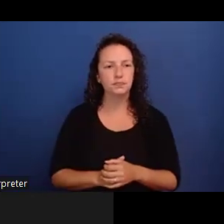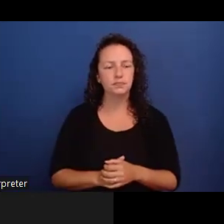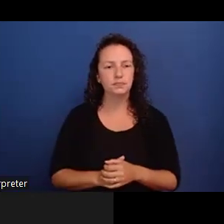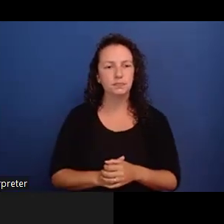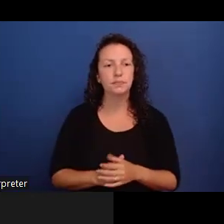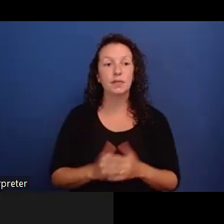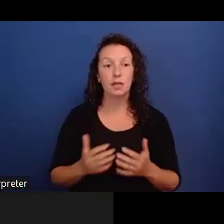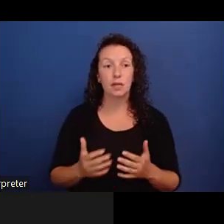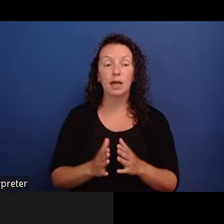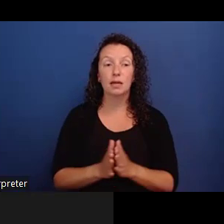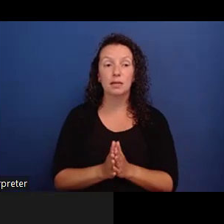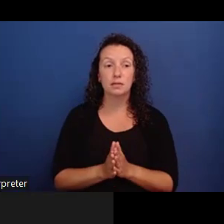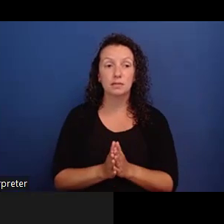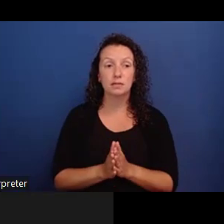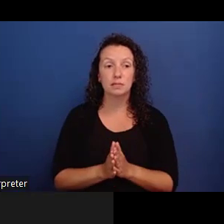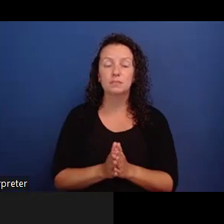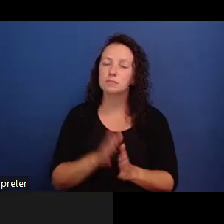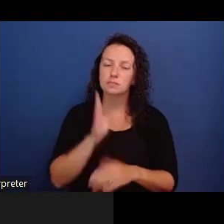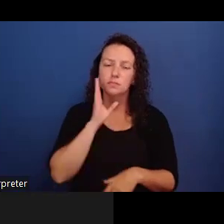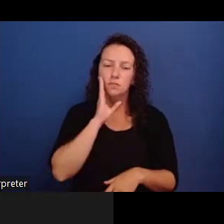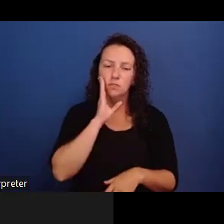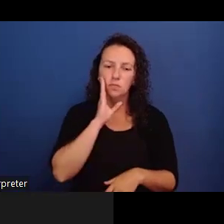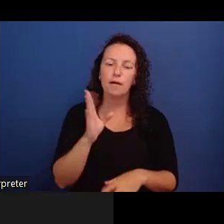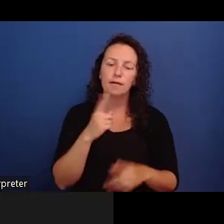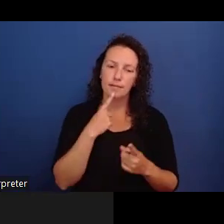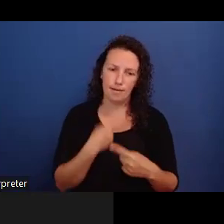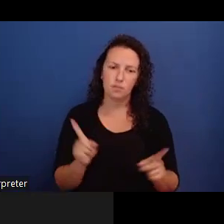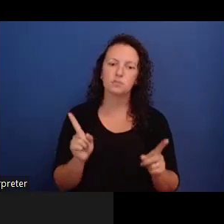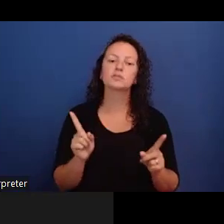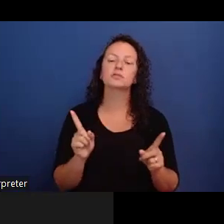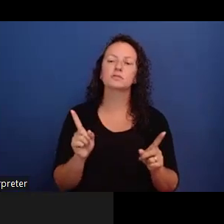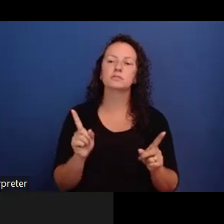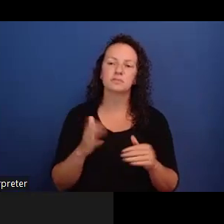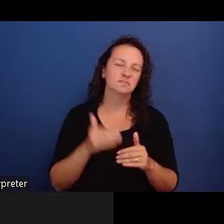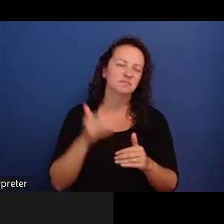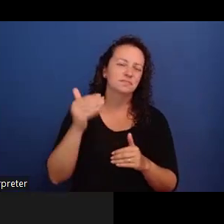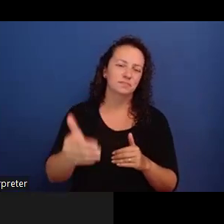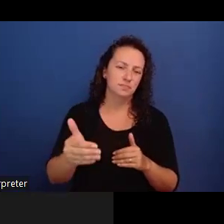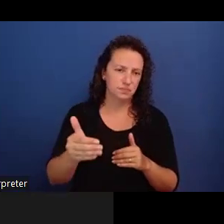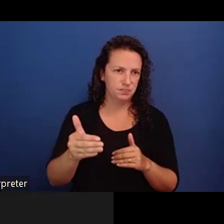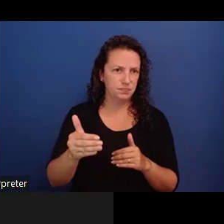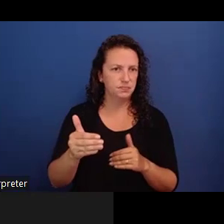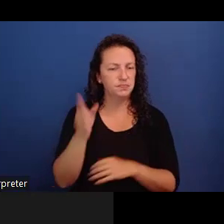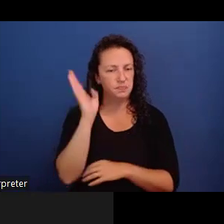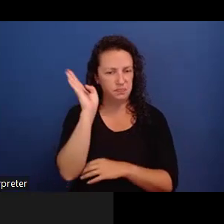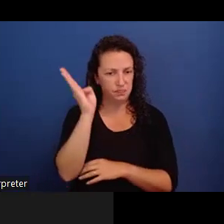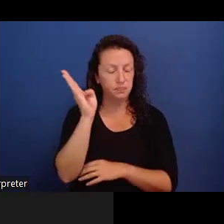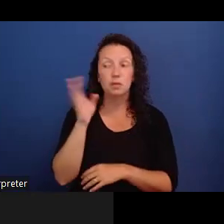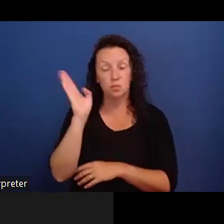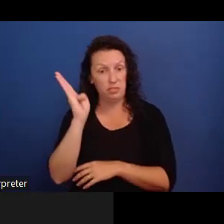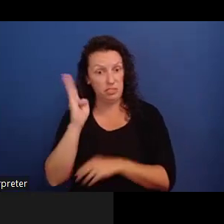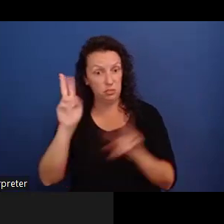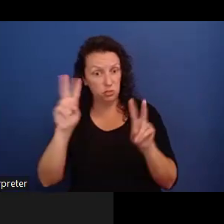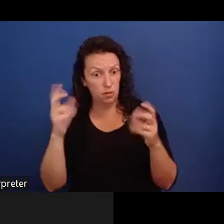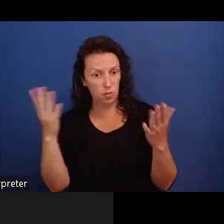and please look for an announcement of our next webinar, which we're going to talk about skills and